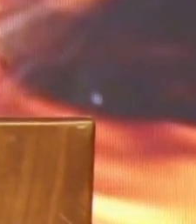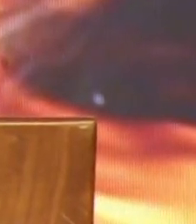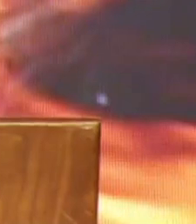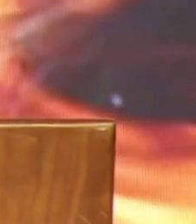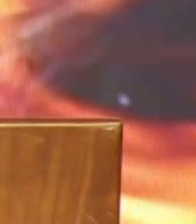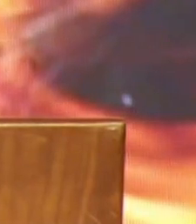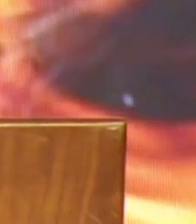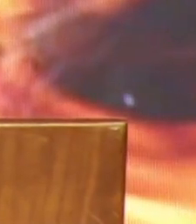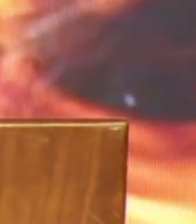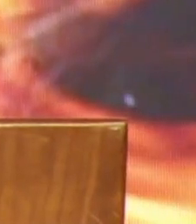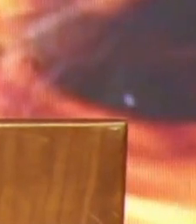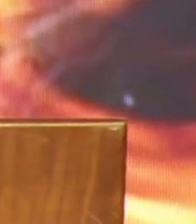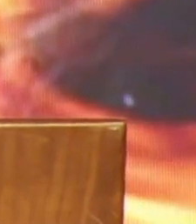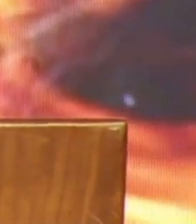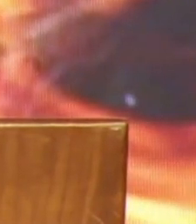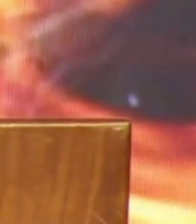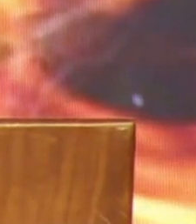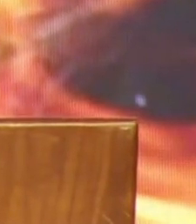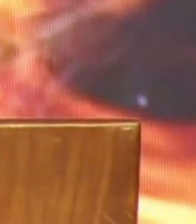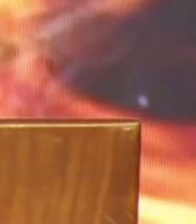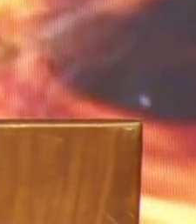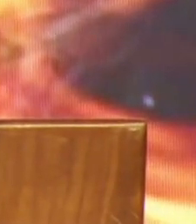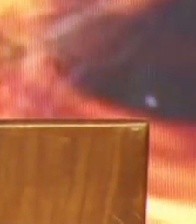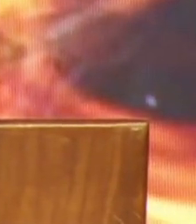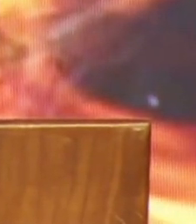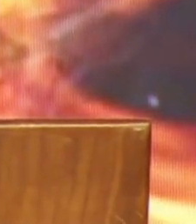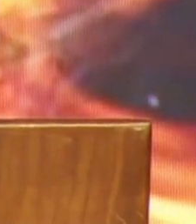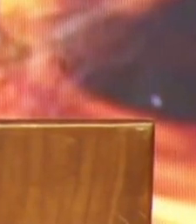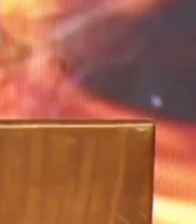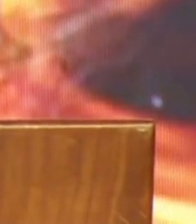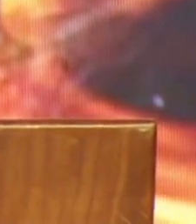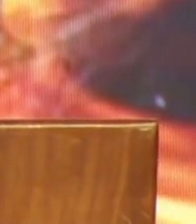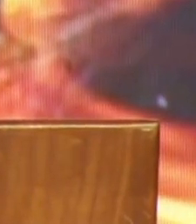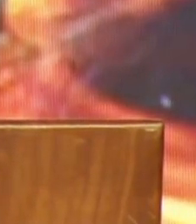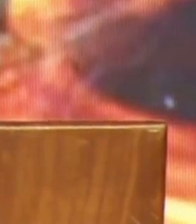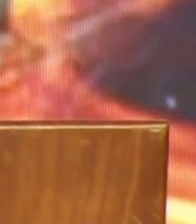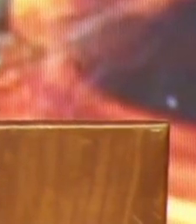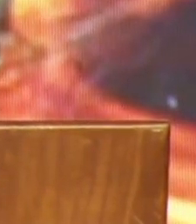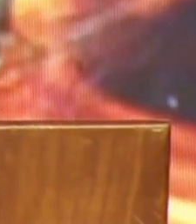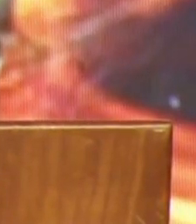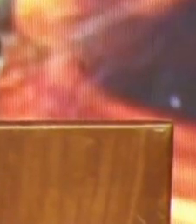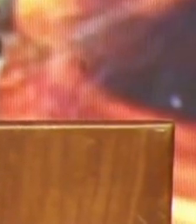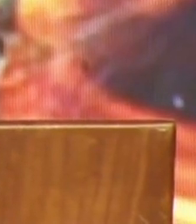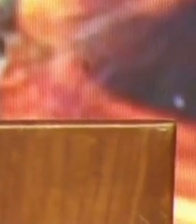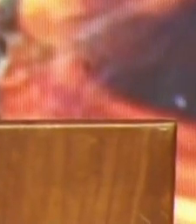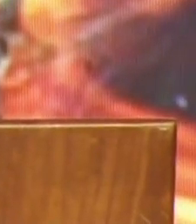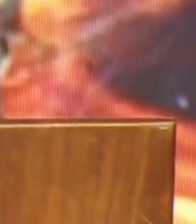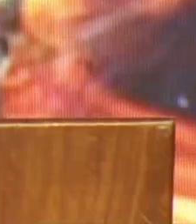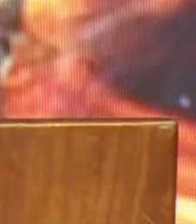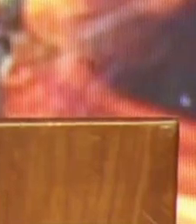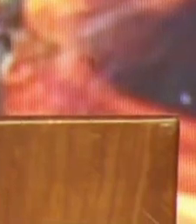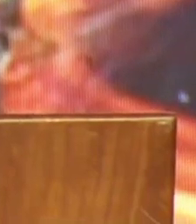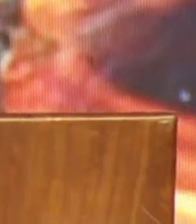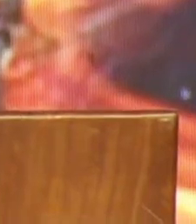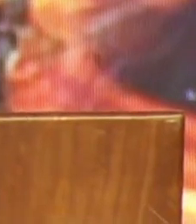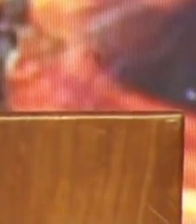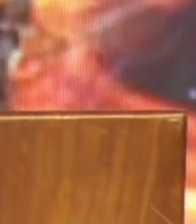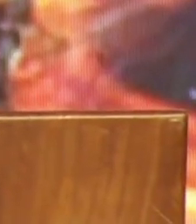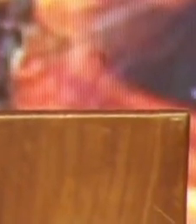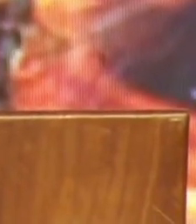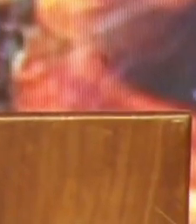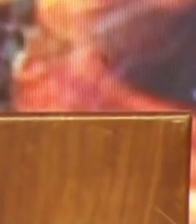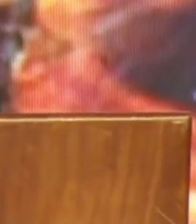reflection of the kind and the quality of the spiritual voices within that territory. Hallelujah.